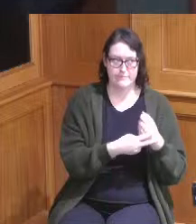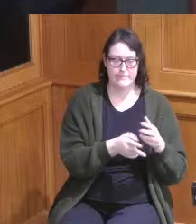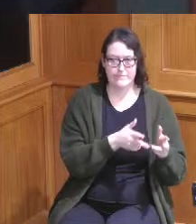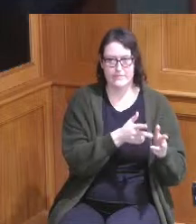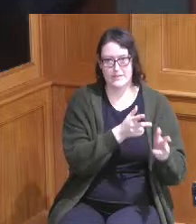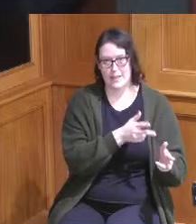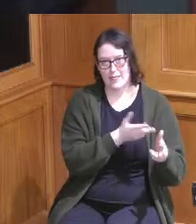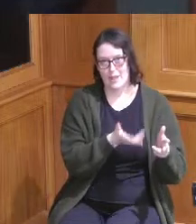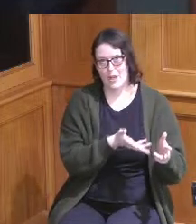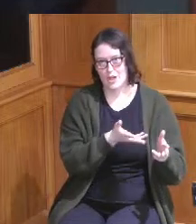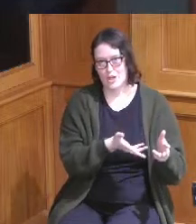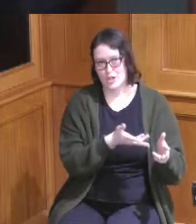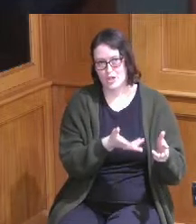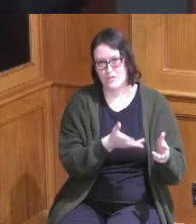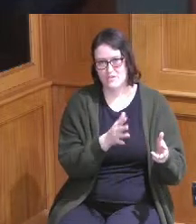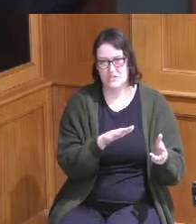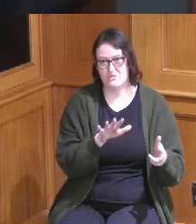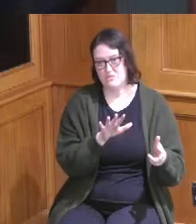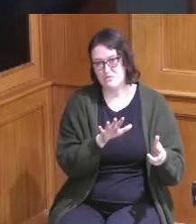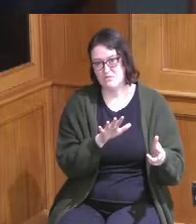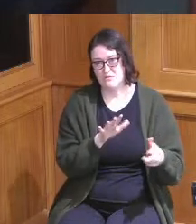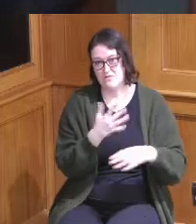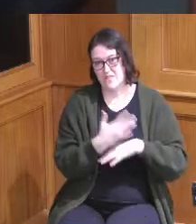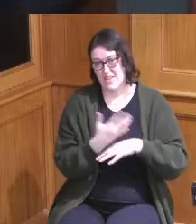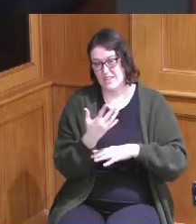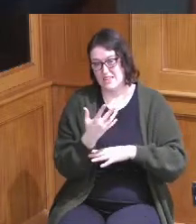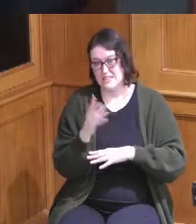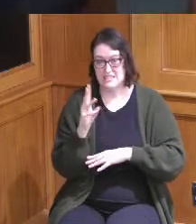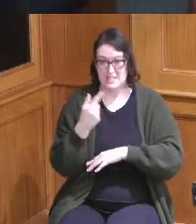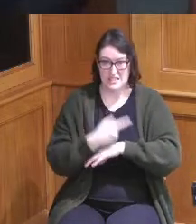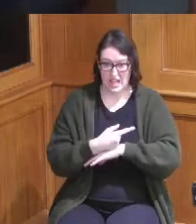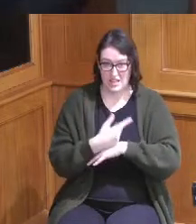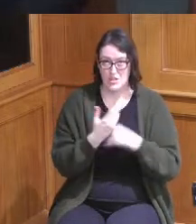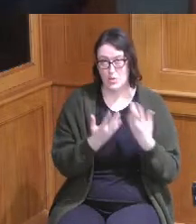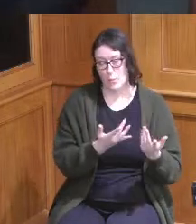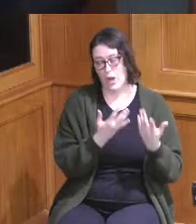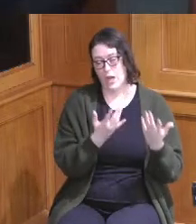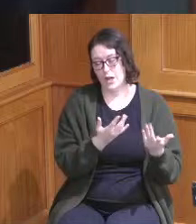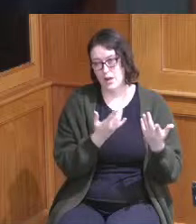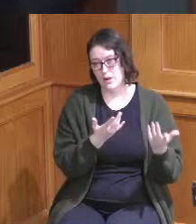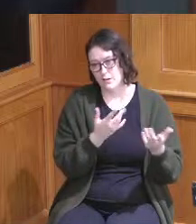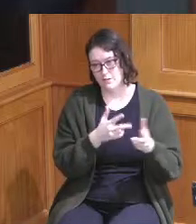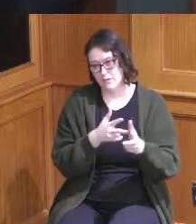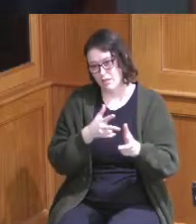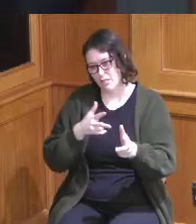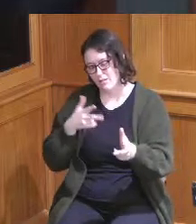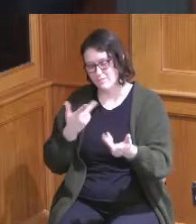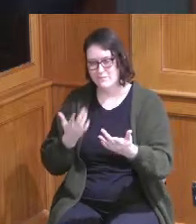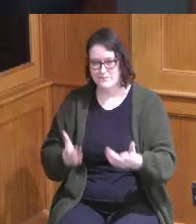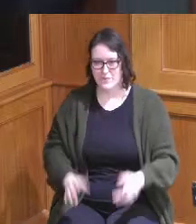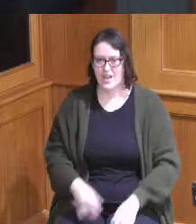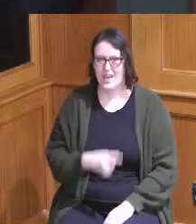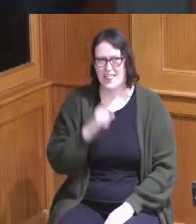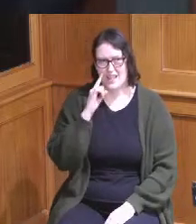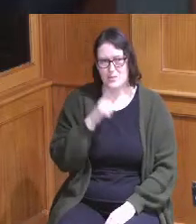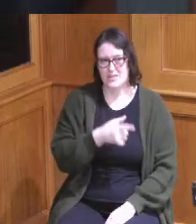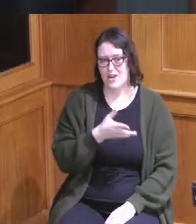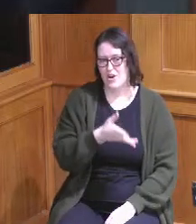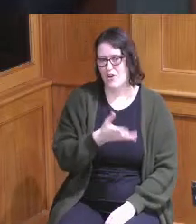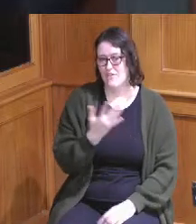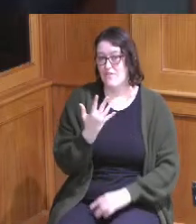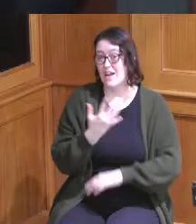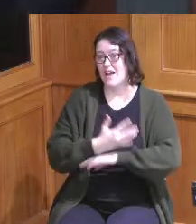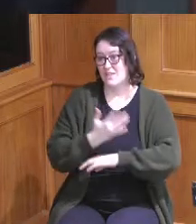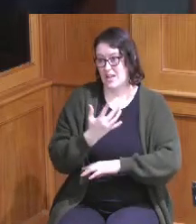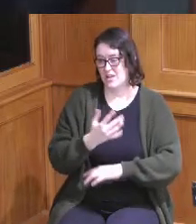for 4, 5, 6 days while it waits to move. And that's the case. This had been there, I think, for 5 days.